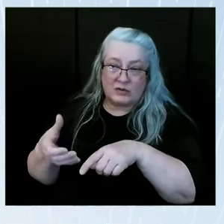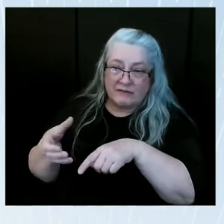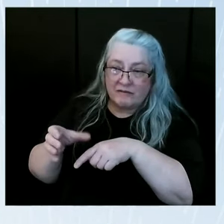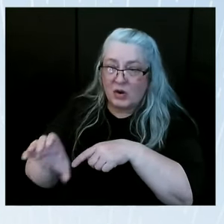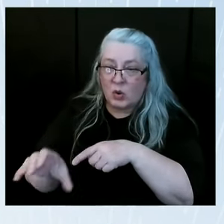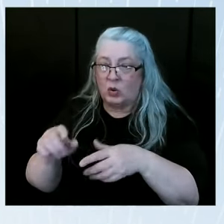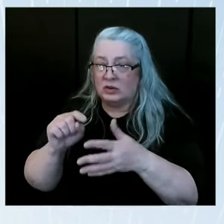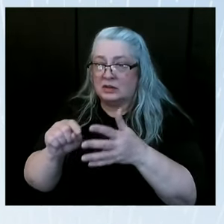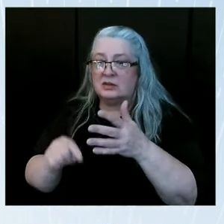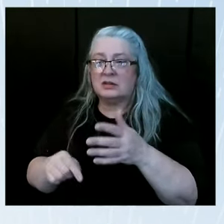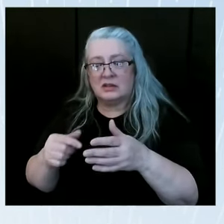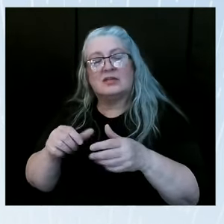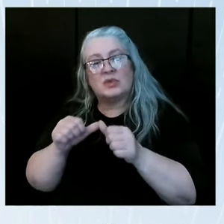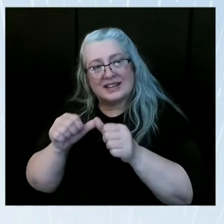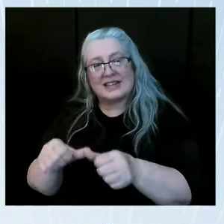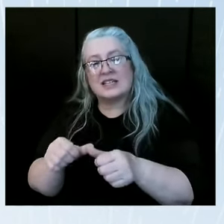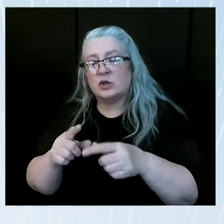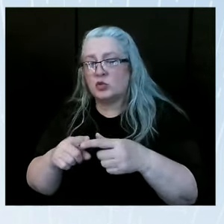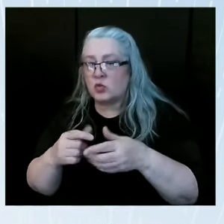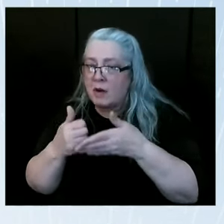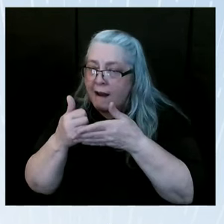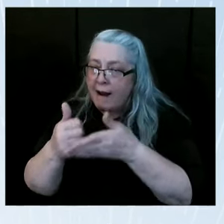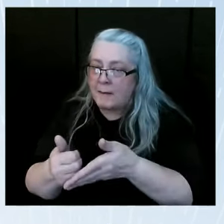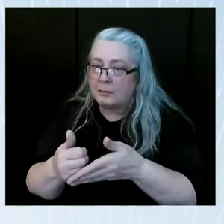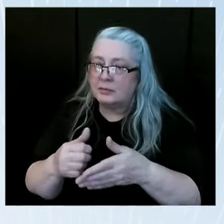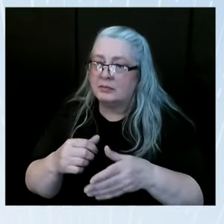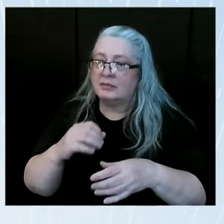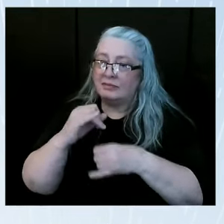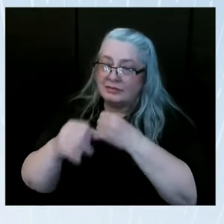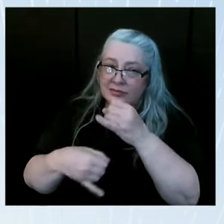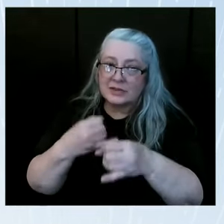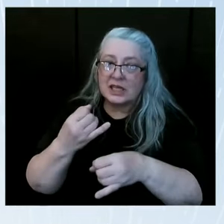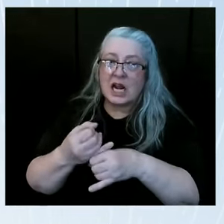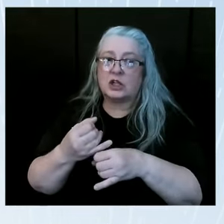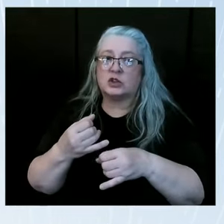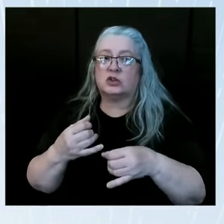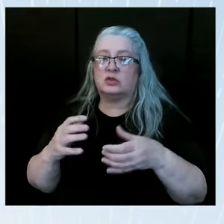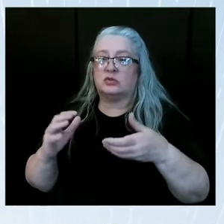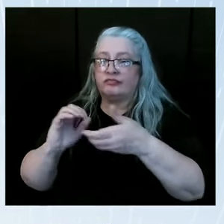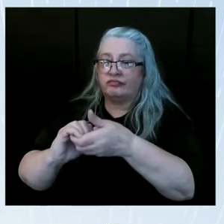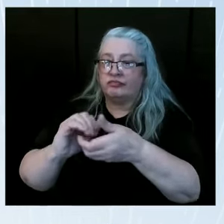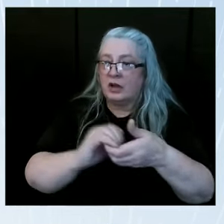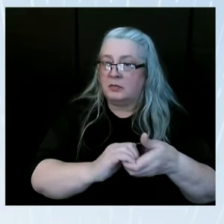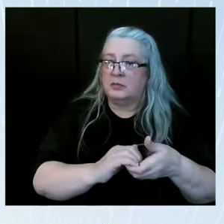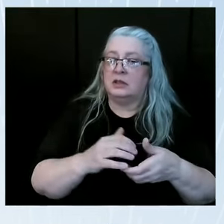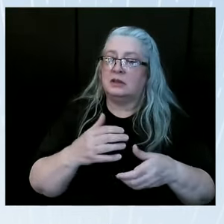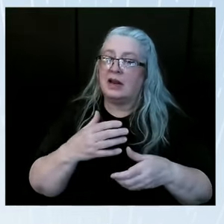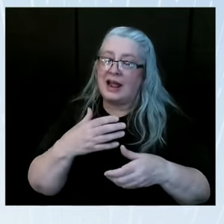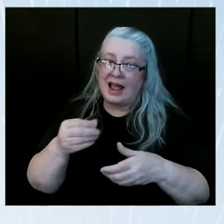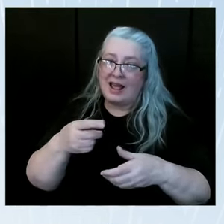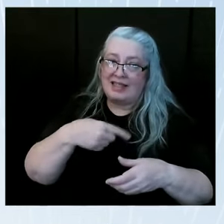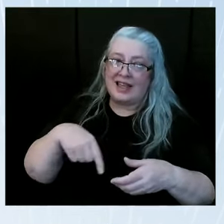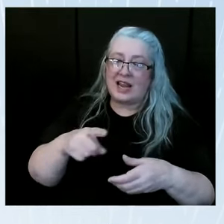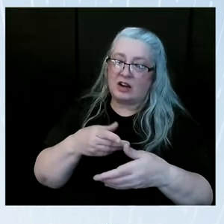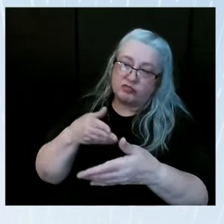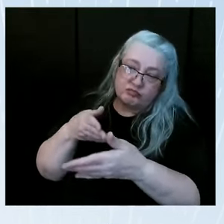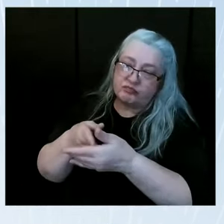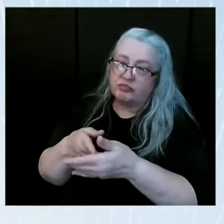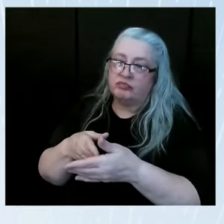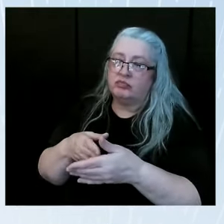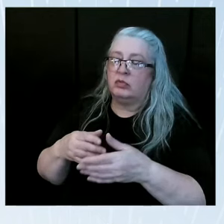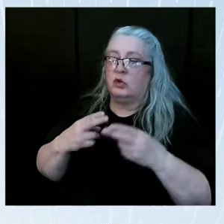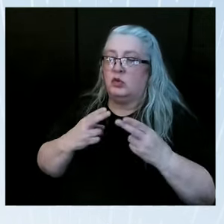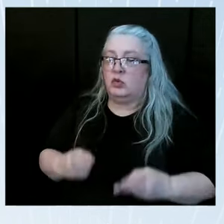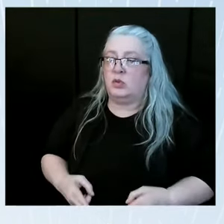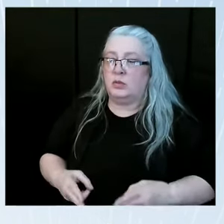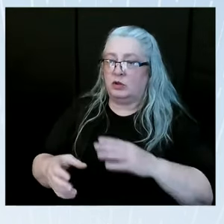protections against human trafficking and public procurement worldwide, but to also better align our efforts and practices across countries wherever